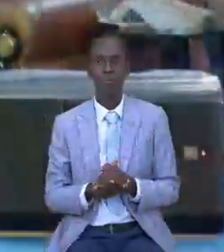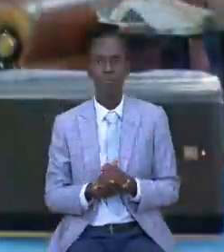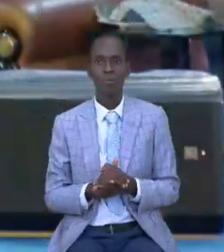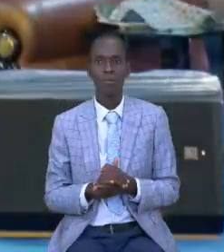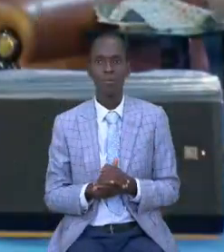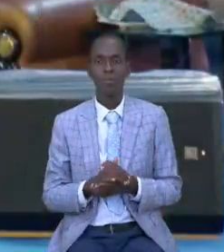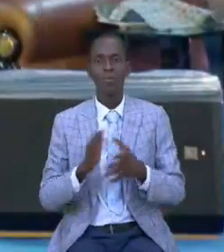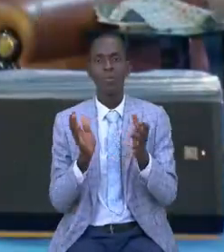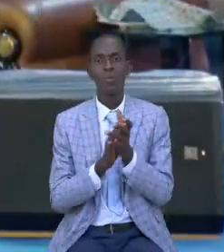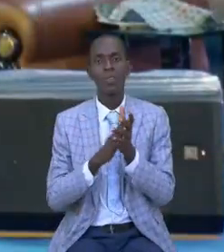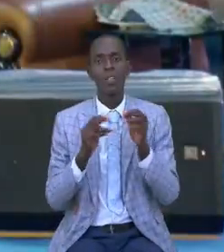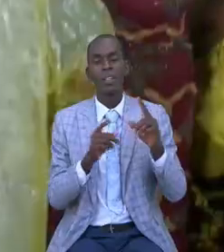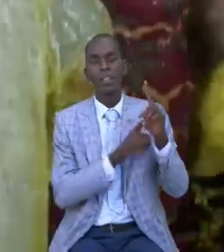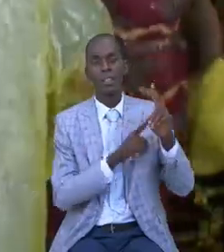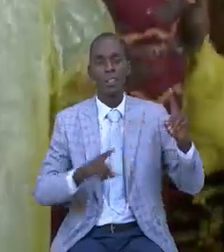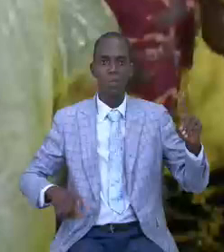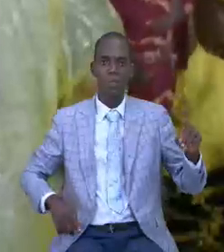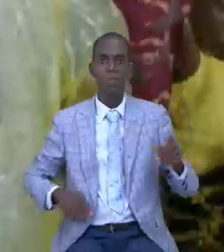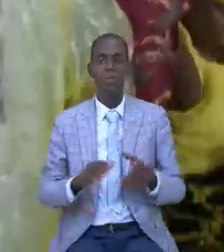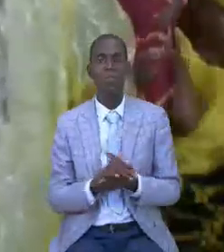I said, praise the Lord.